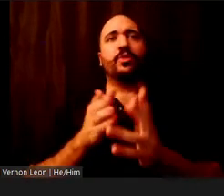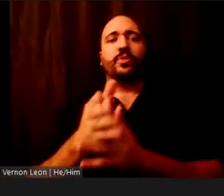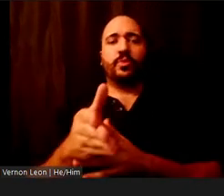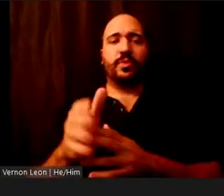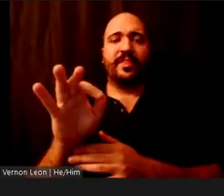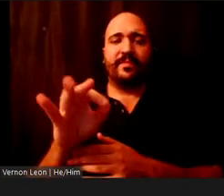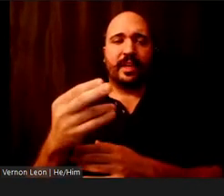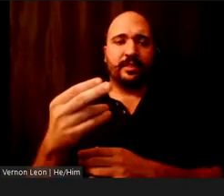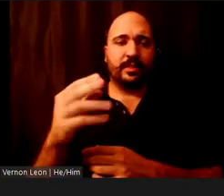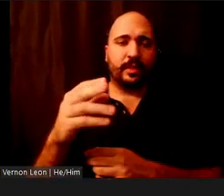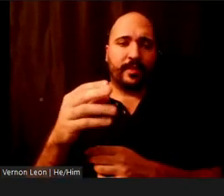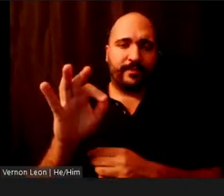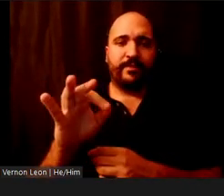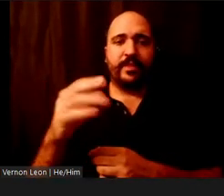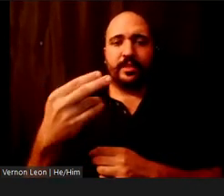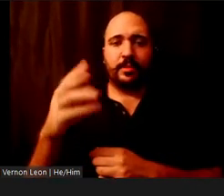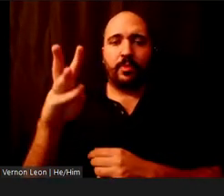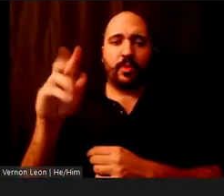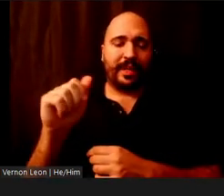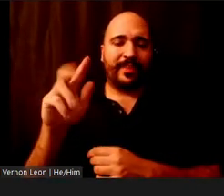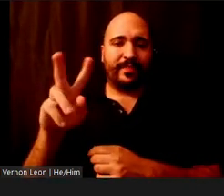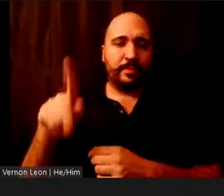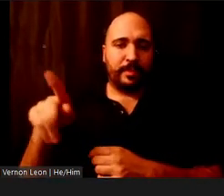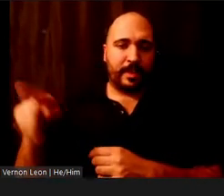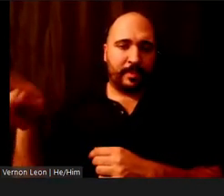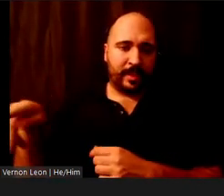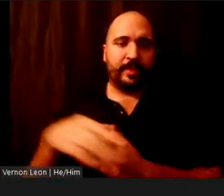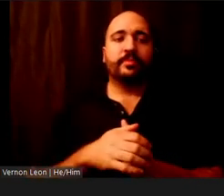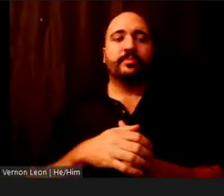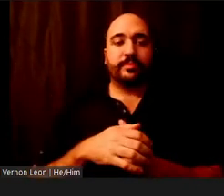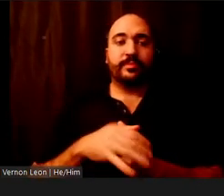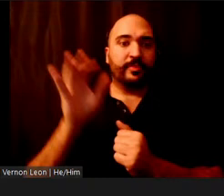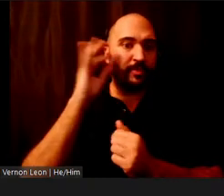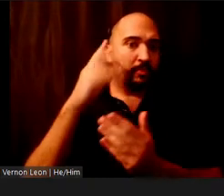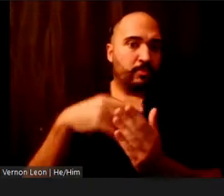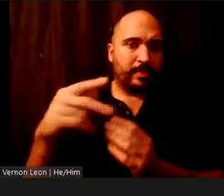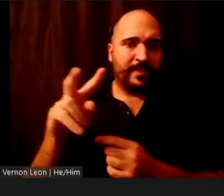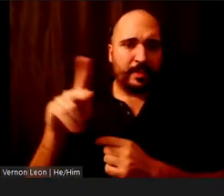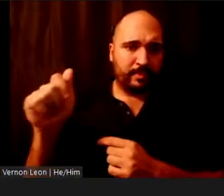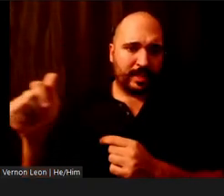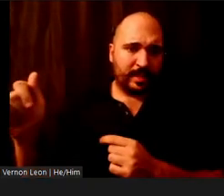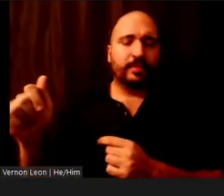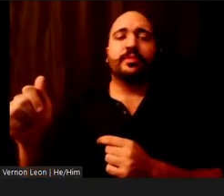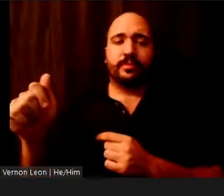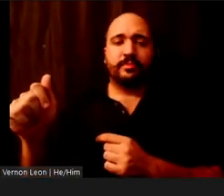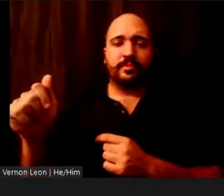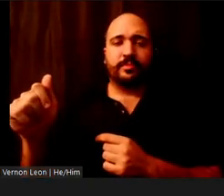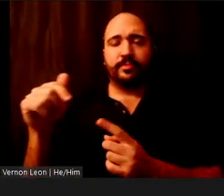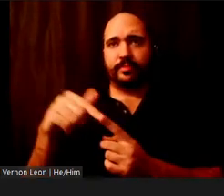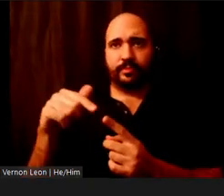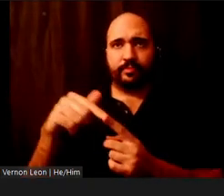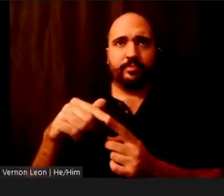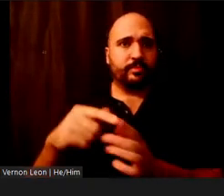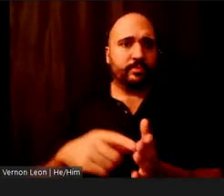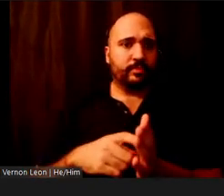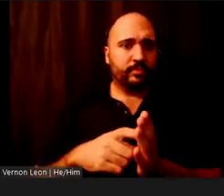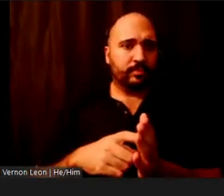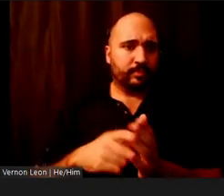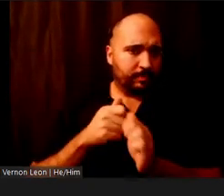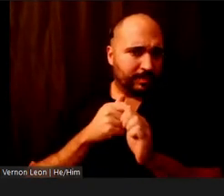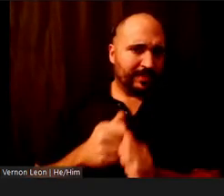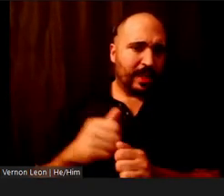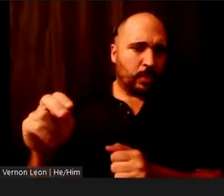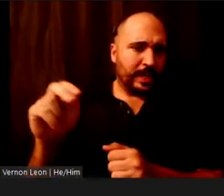Administration's BBB. As a federal program, that BBPP, or Value Pricing Pilot Program, is subject to NEPA.